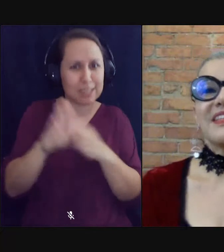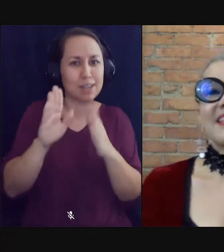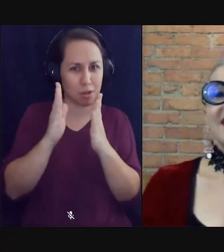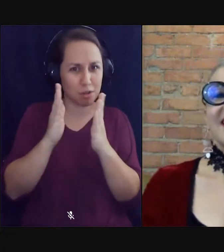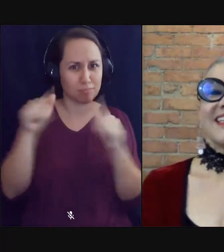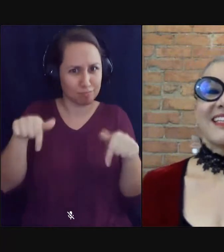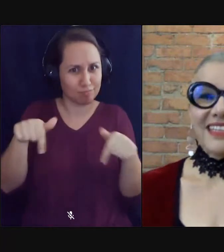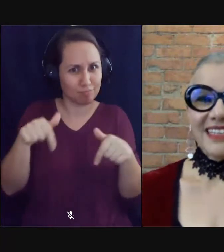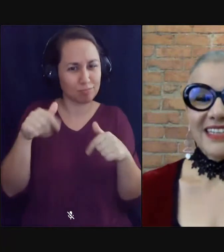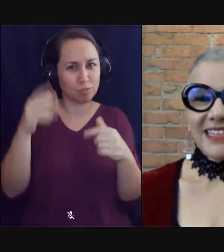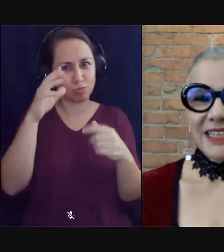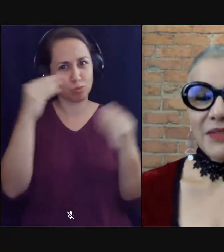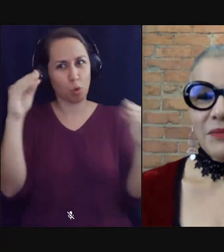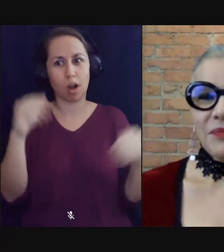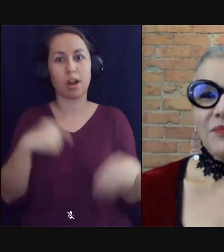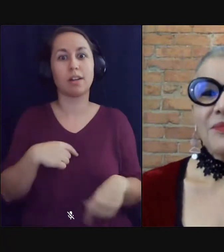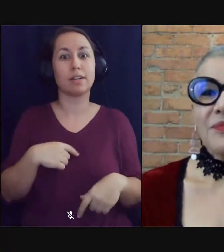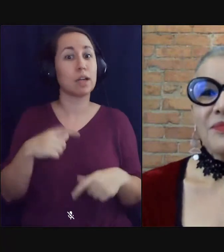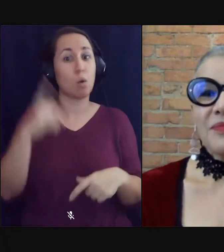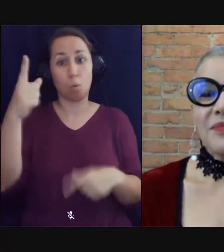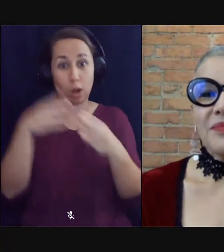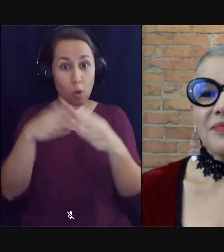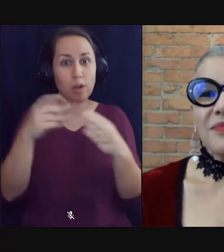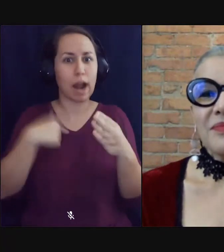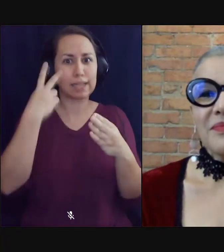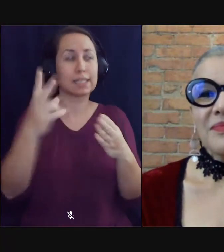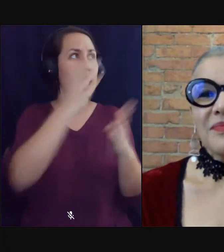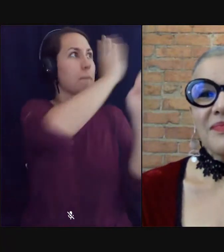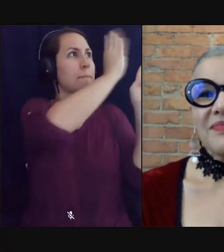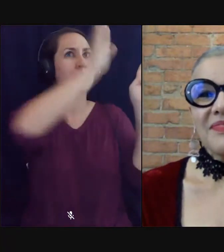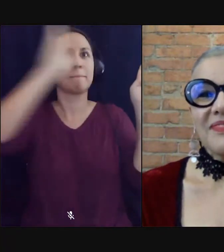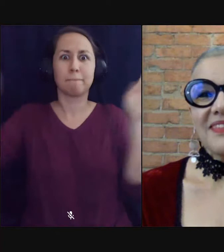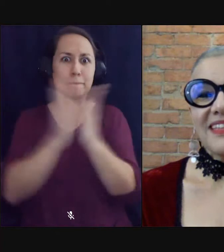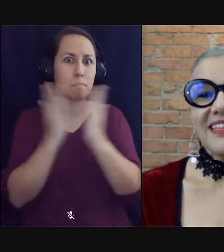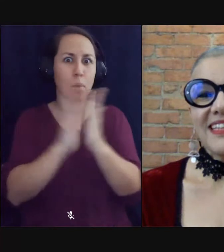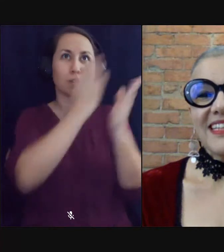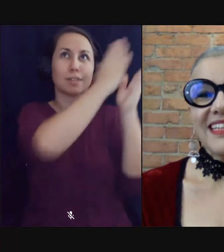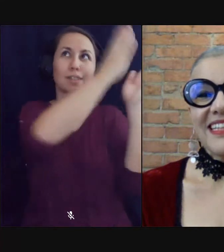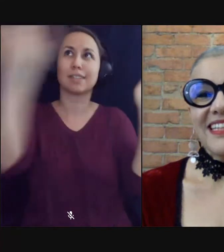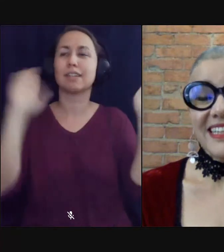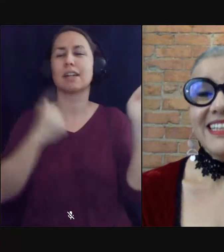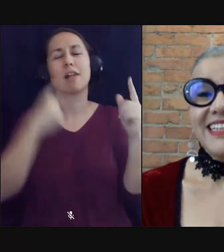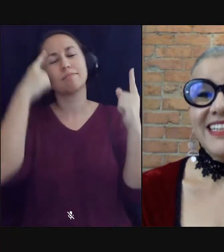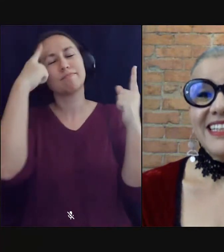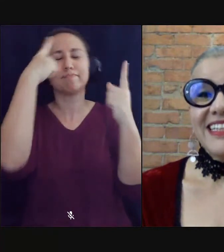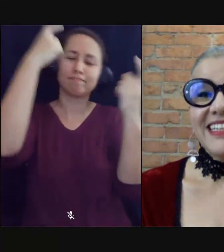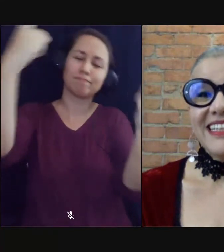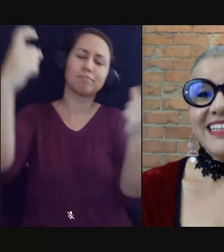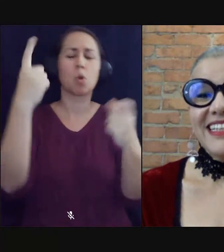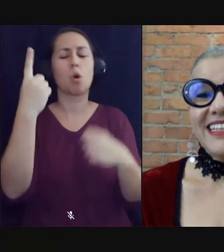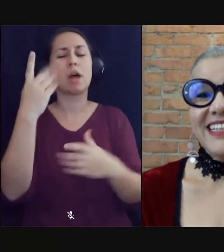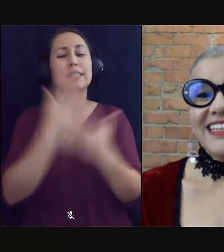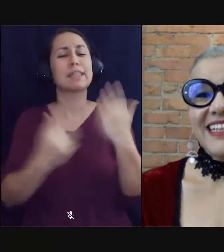where all you could see was books all around you. And I thought, someday my book will be in here. And then it's really